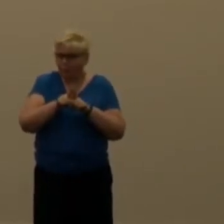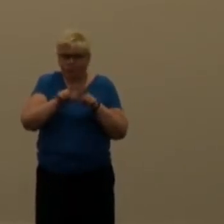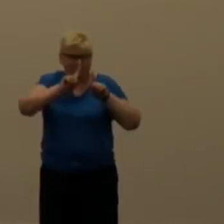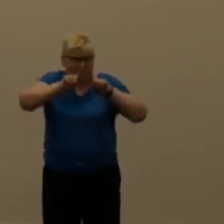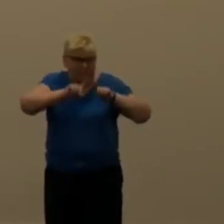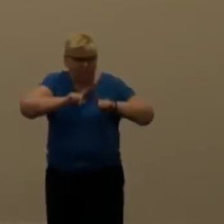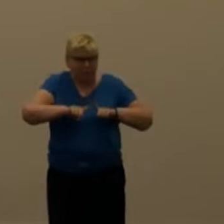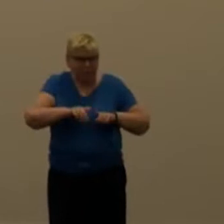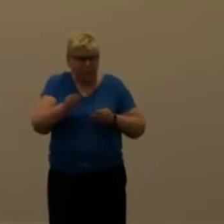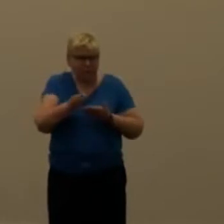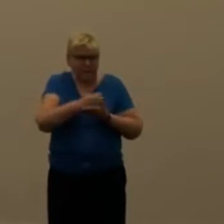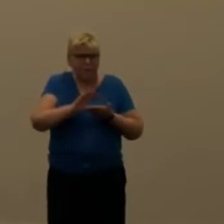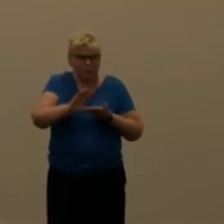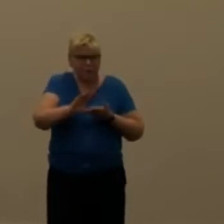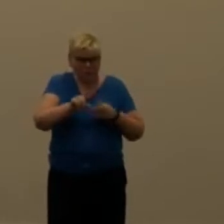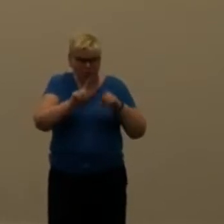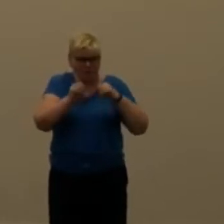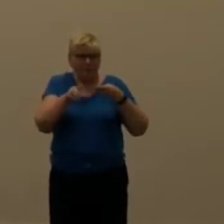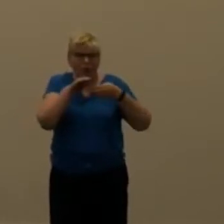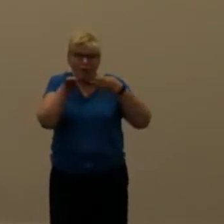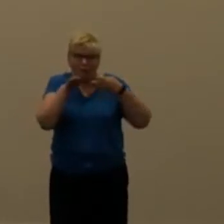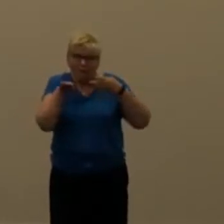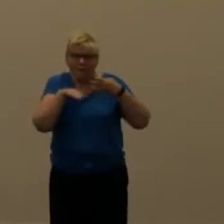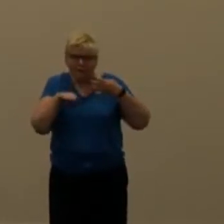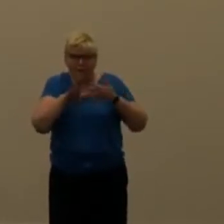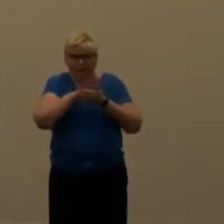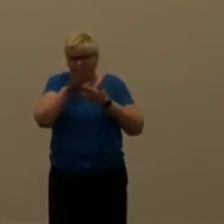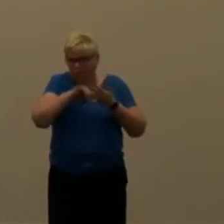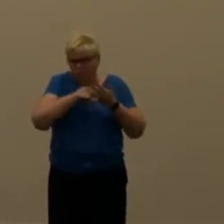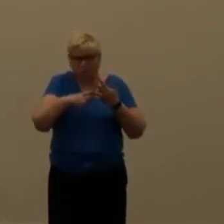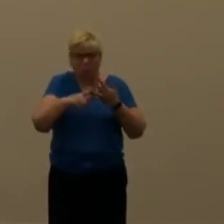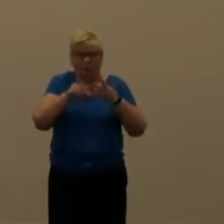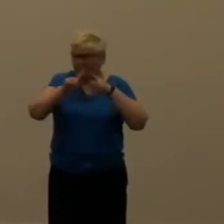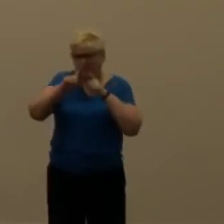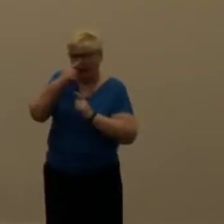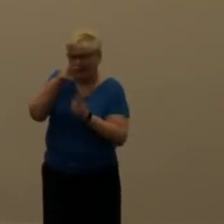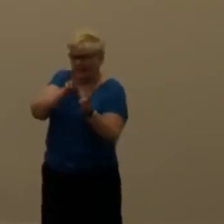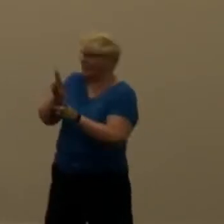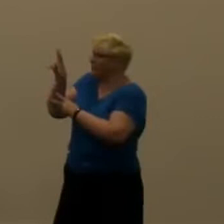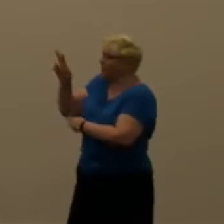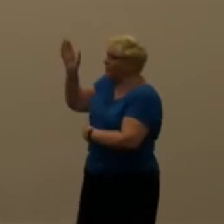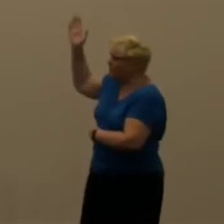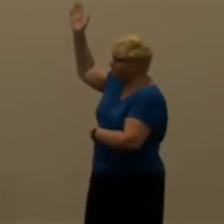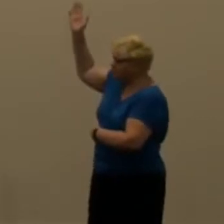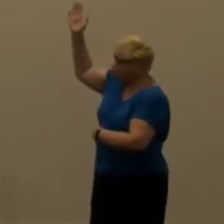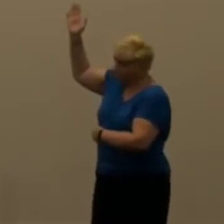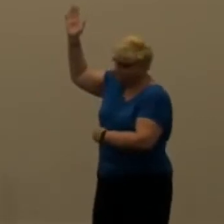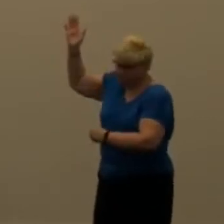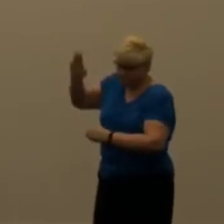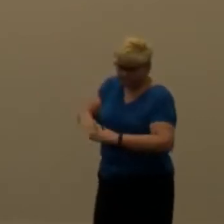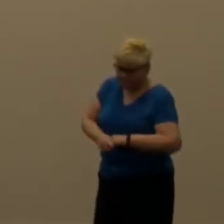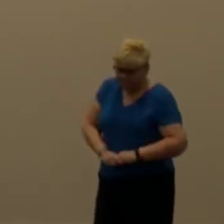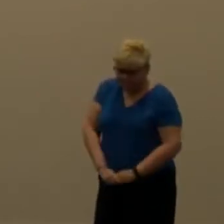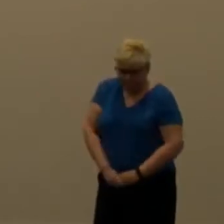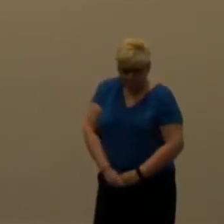thanks to our platinum sponsors, HSO, Proximio, Applied Information Services, PwC,